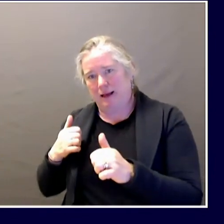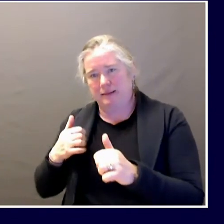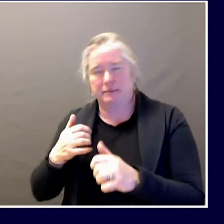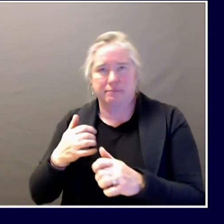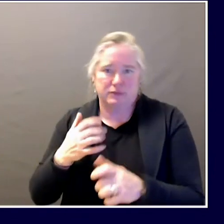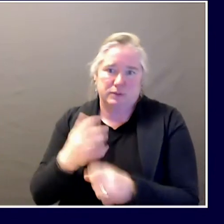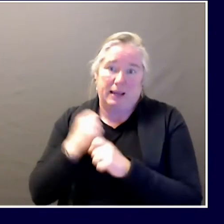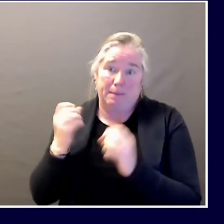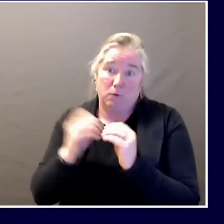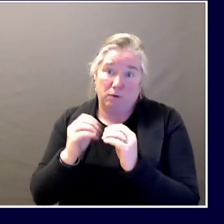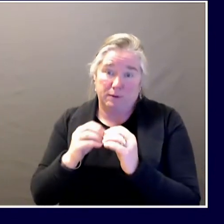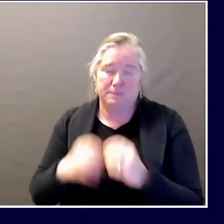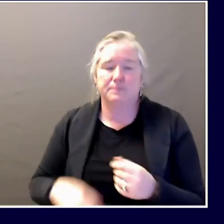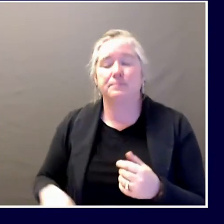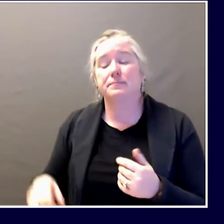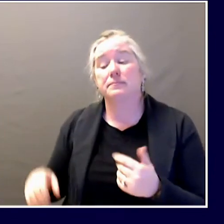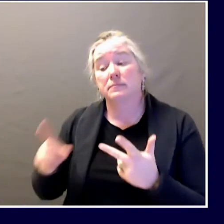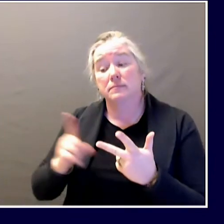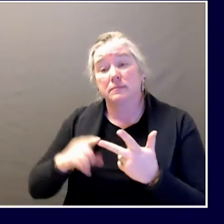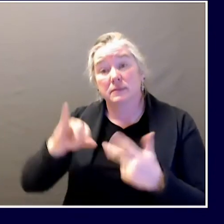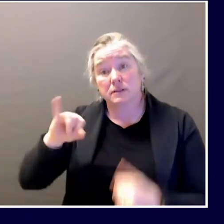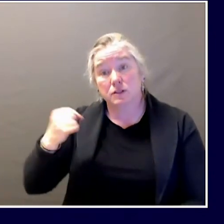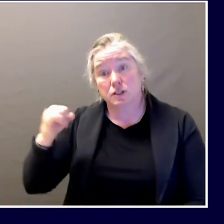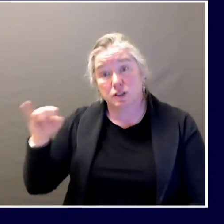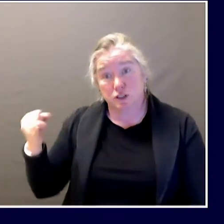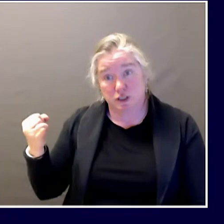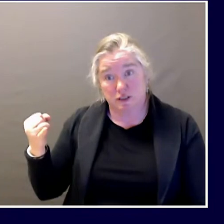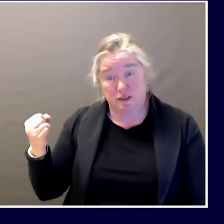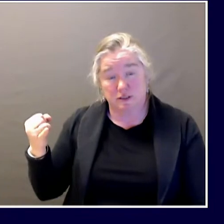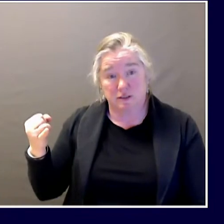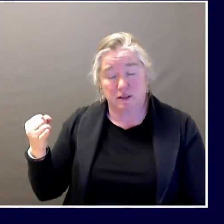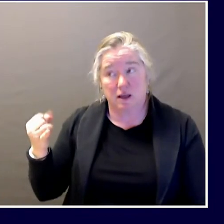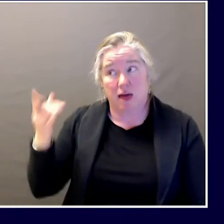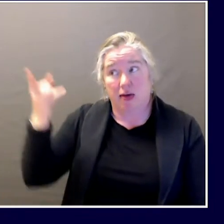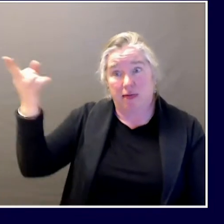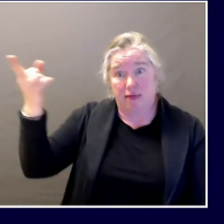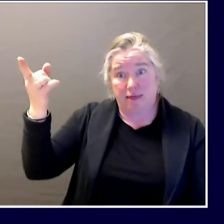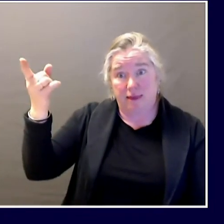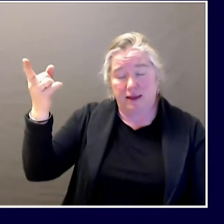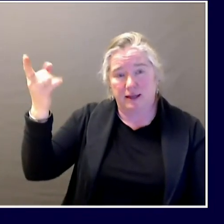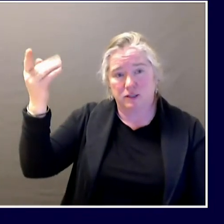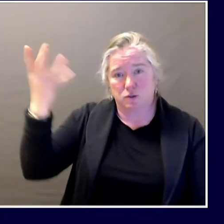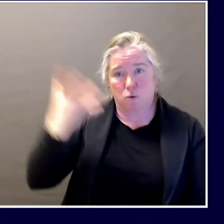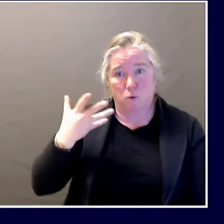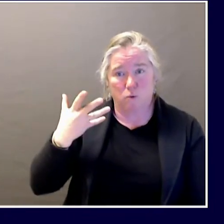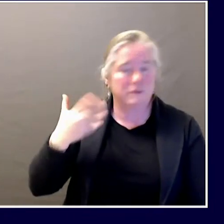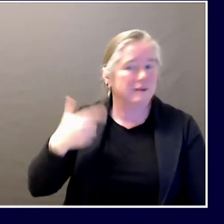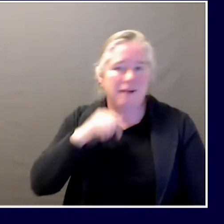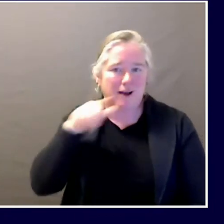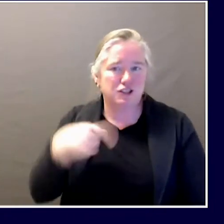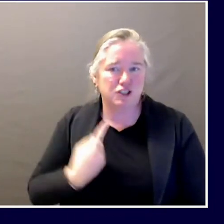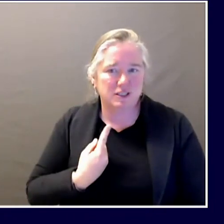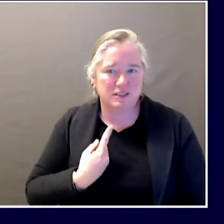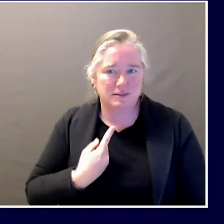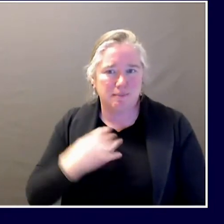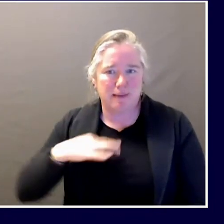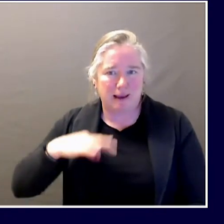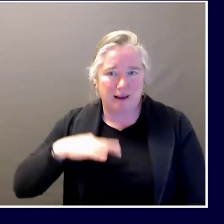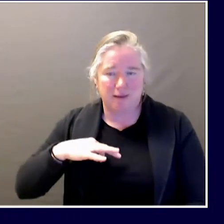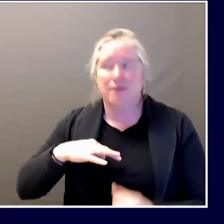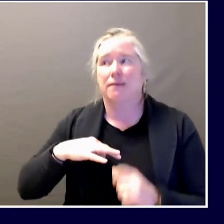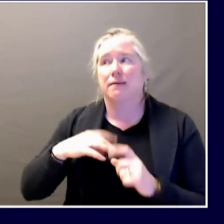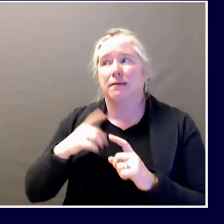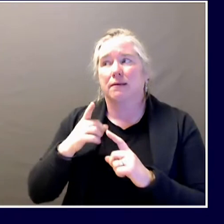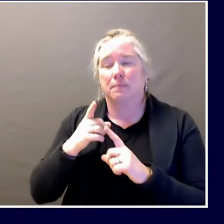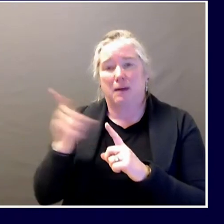mentioned J&J, we have been told that their states, not just Maine specifically, states might see a little